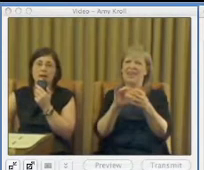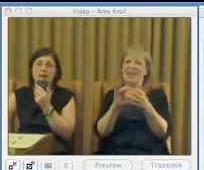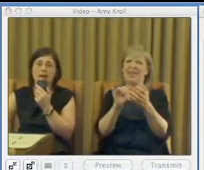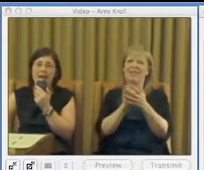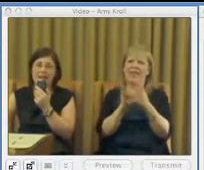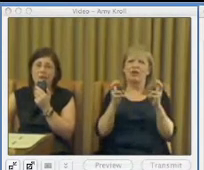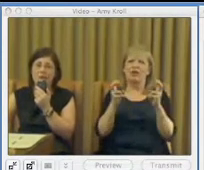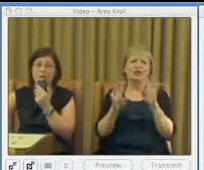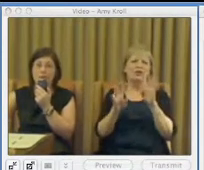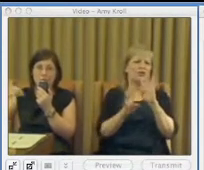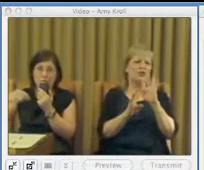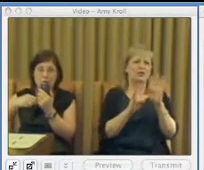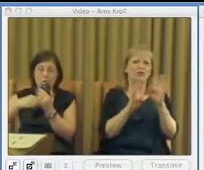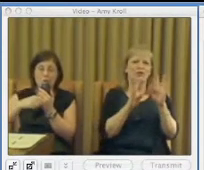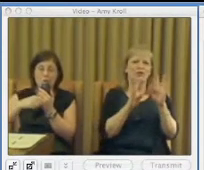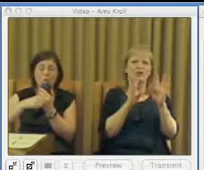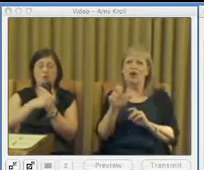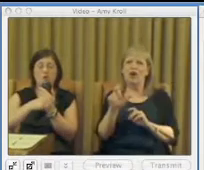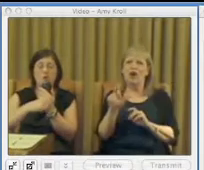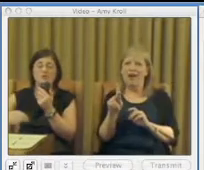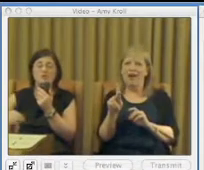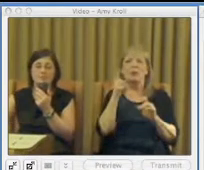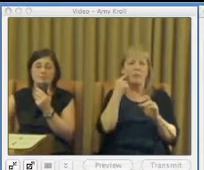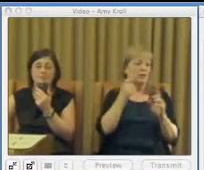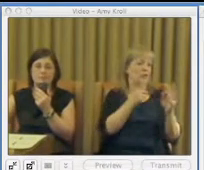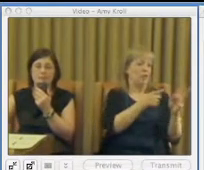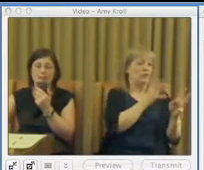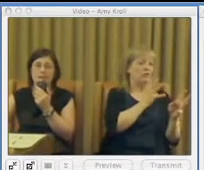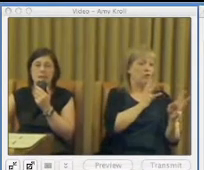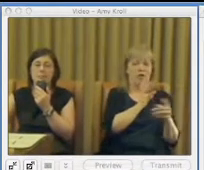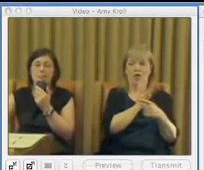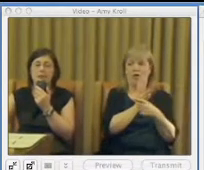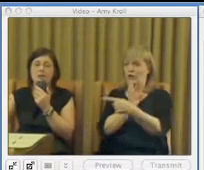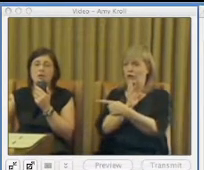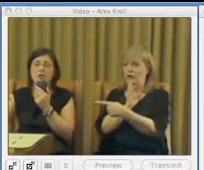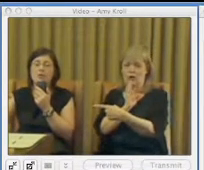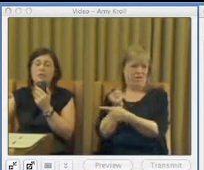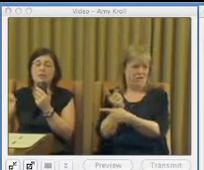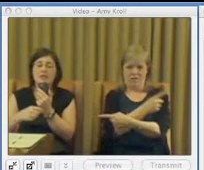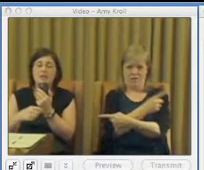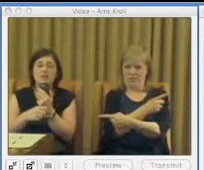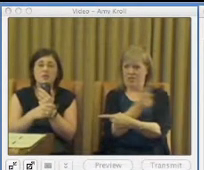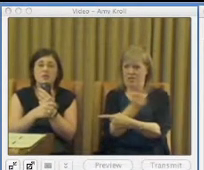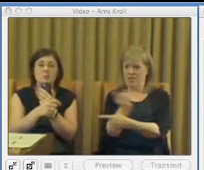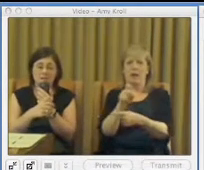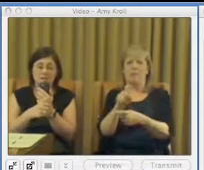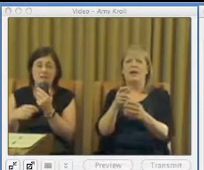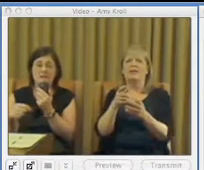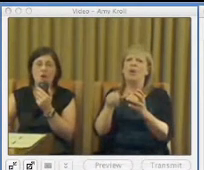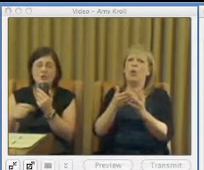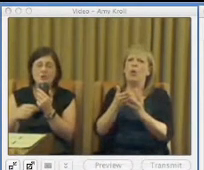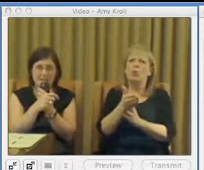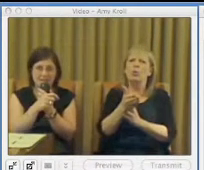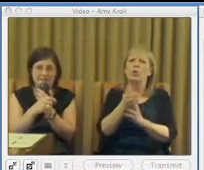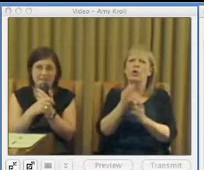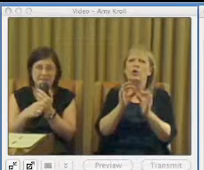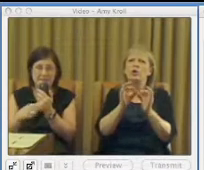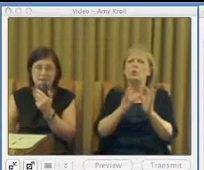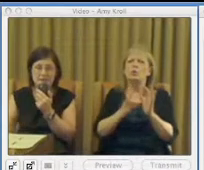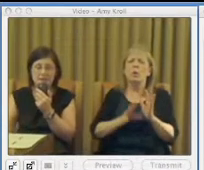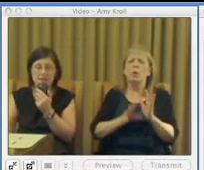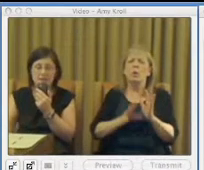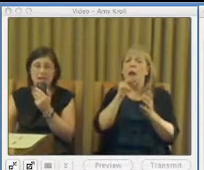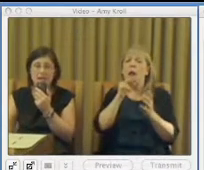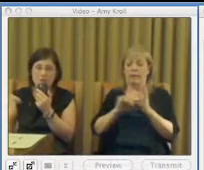because the talk has to happen through the interpreter. But it's not through the interpreter in